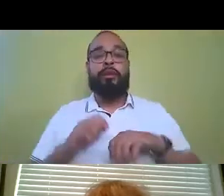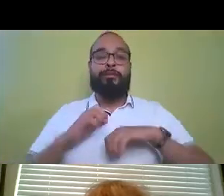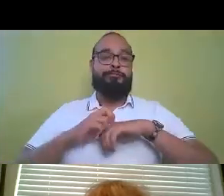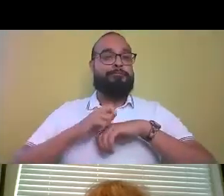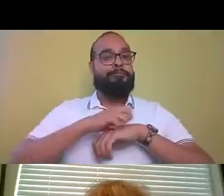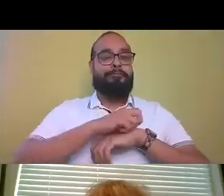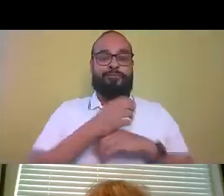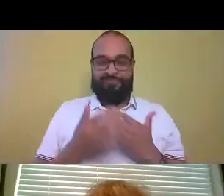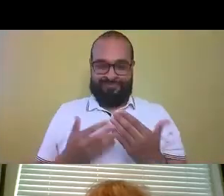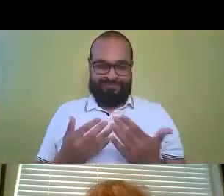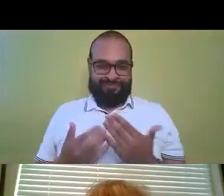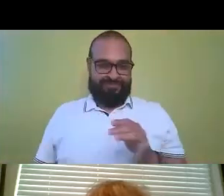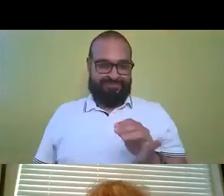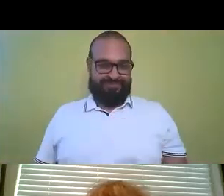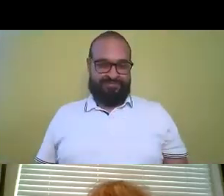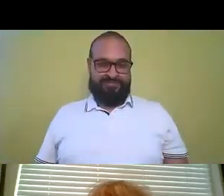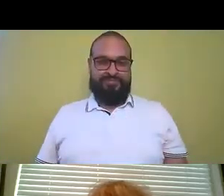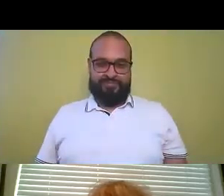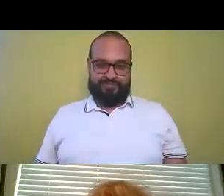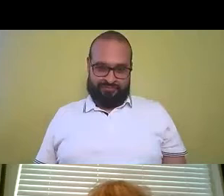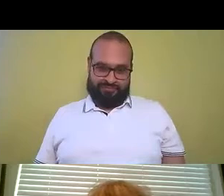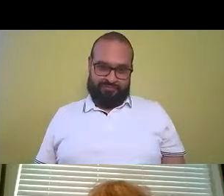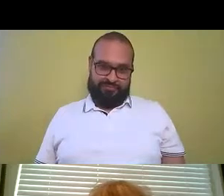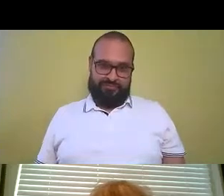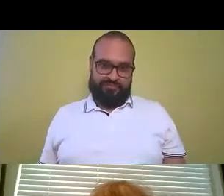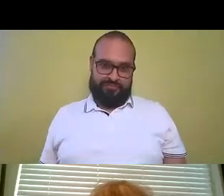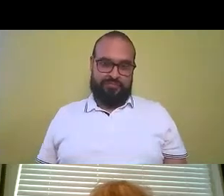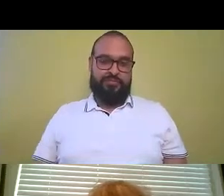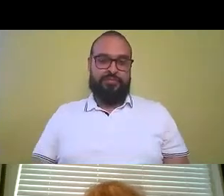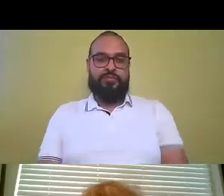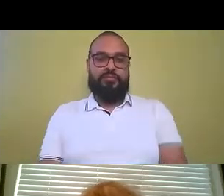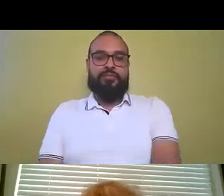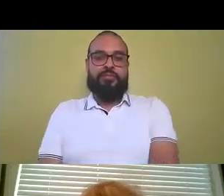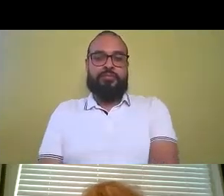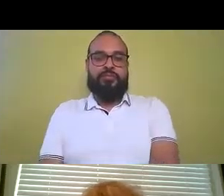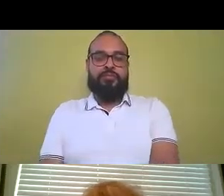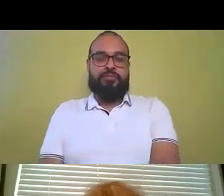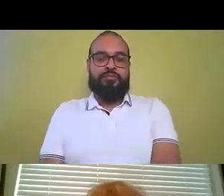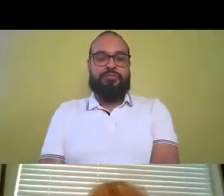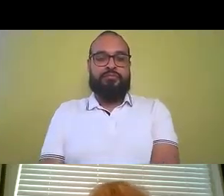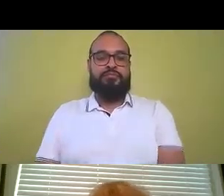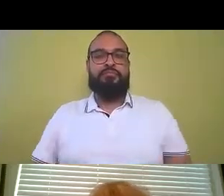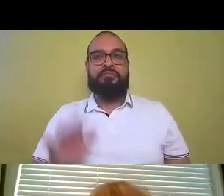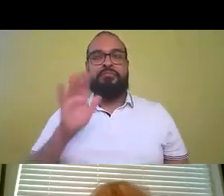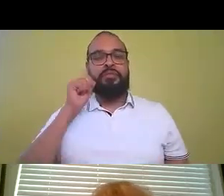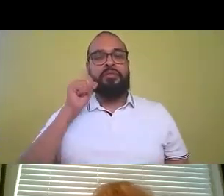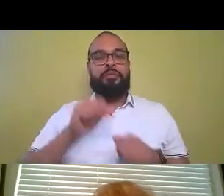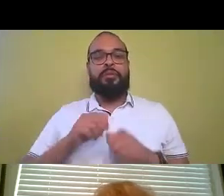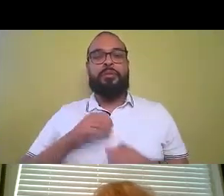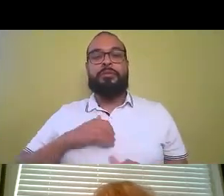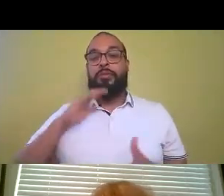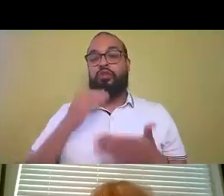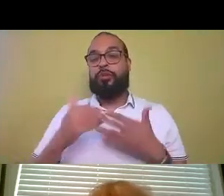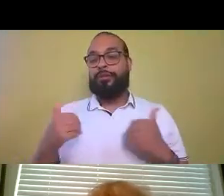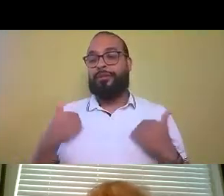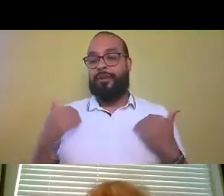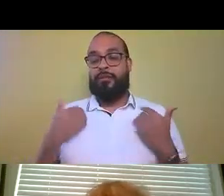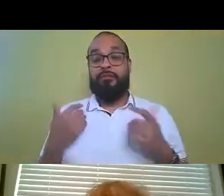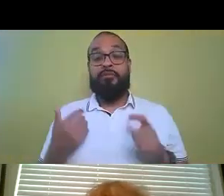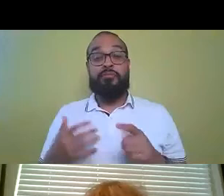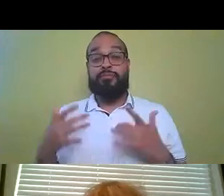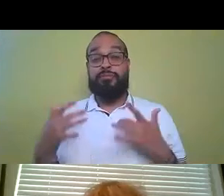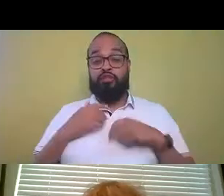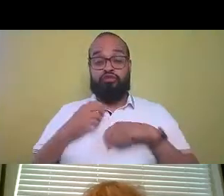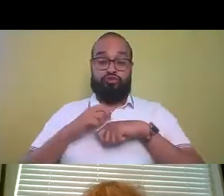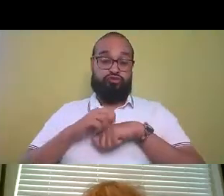still could be doing that, we could be doing a little crawling game. I remember when my daughter was young, I kept her down for a tremendous amount of